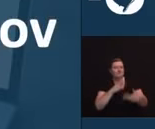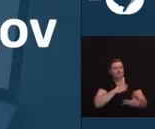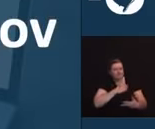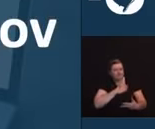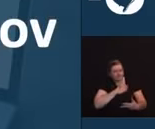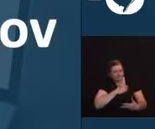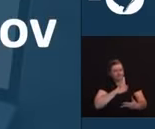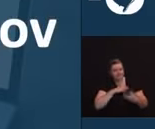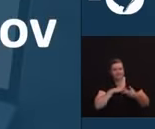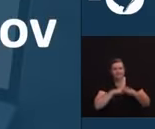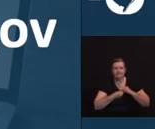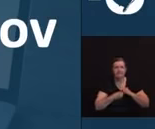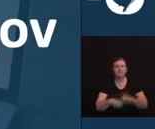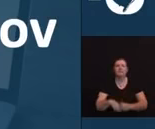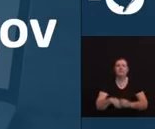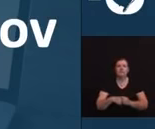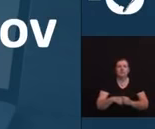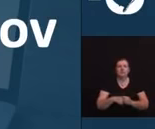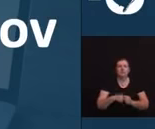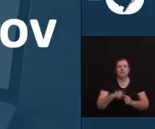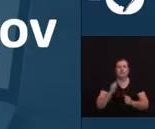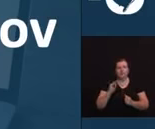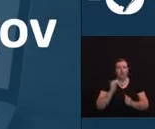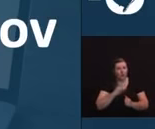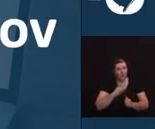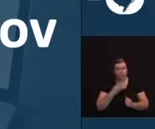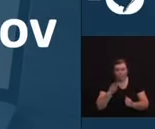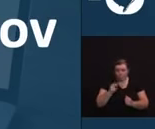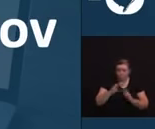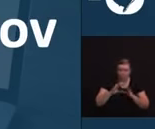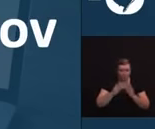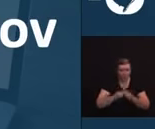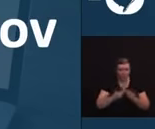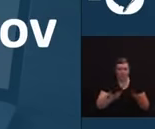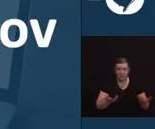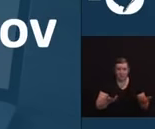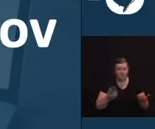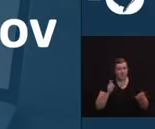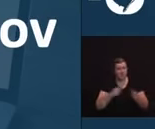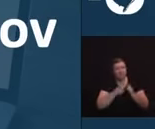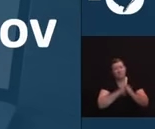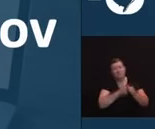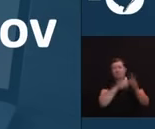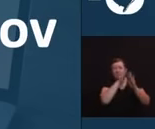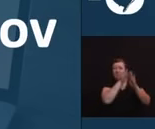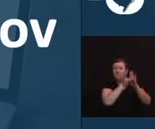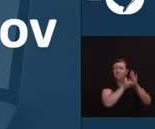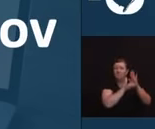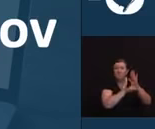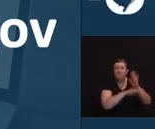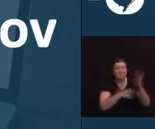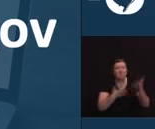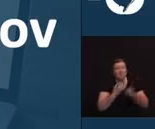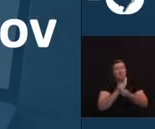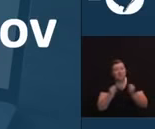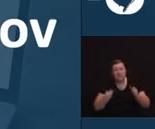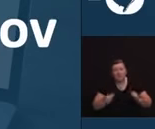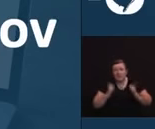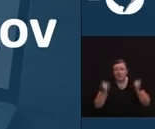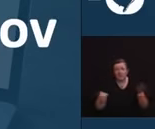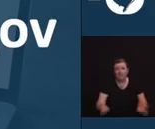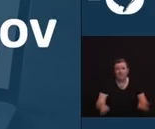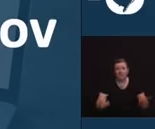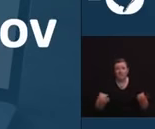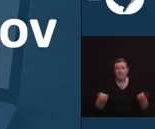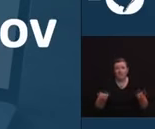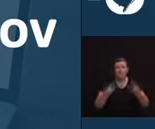our own families, we have to recommit to the practices that we know can save lives: social distancing, wearing masks, washing our